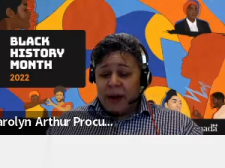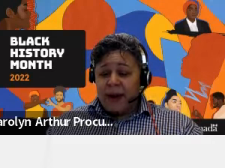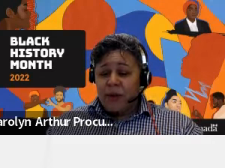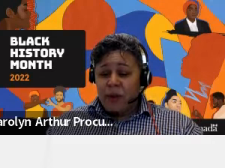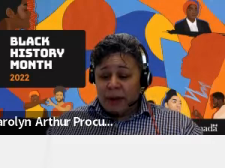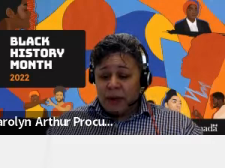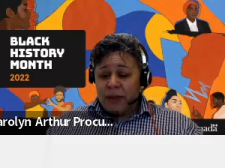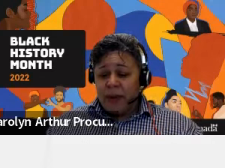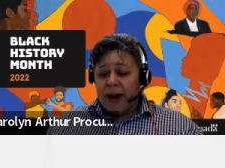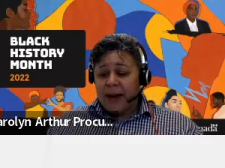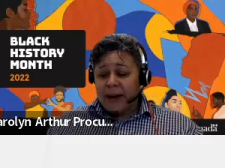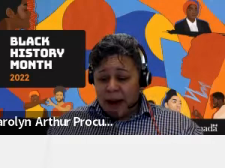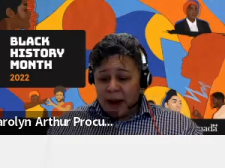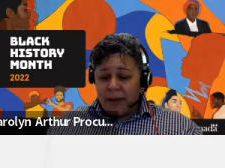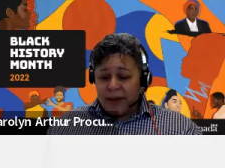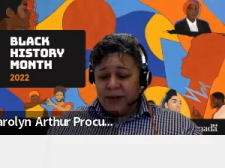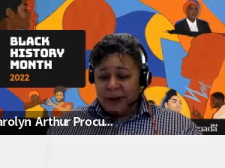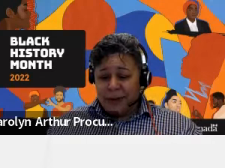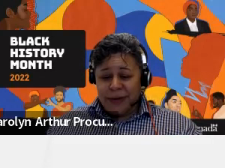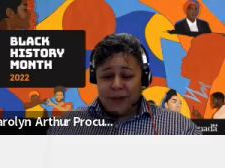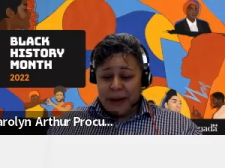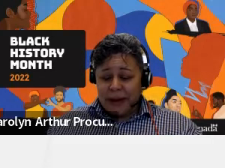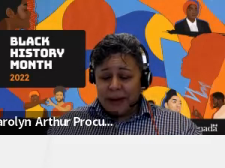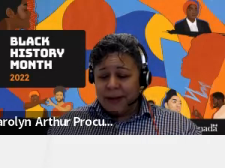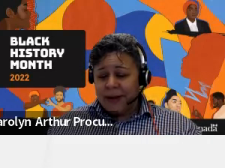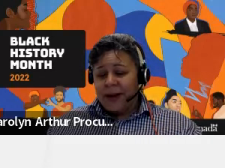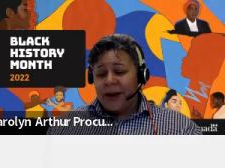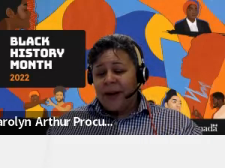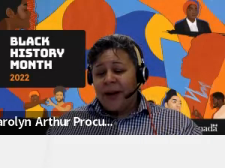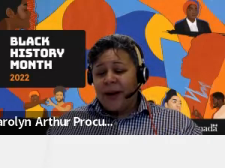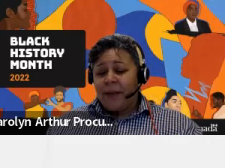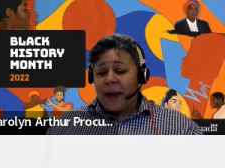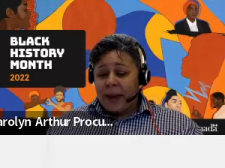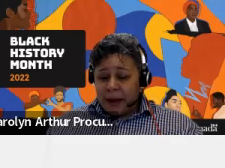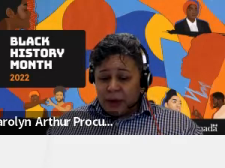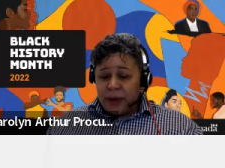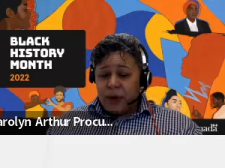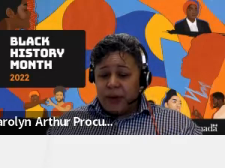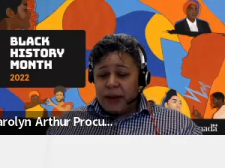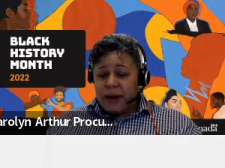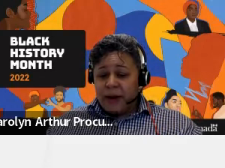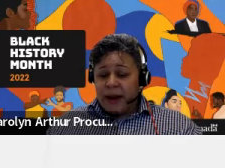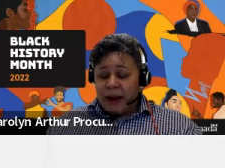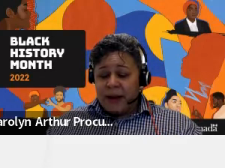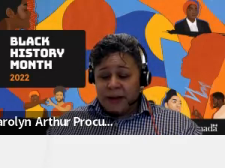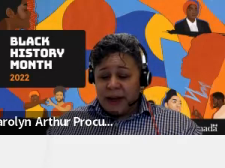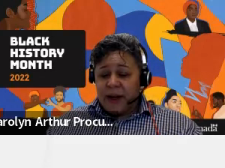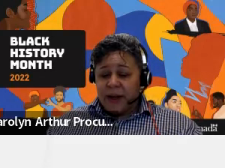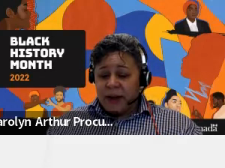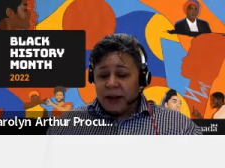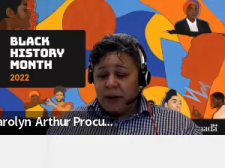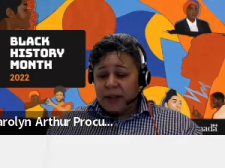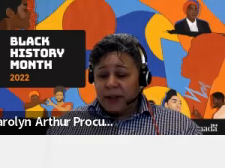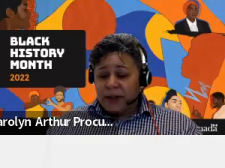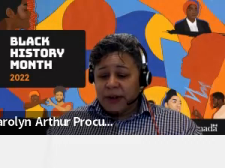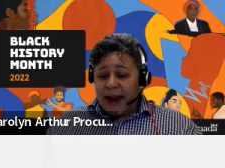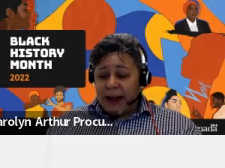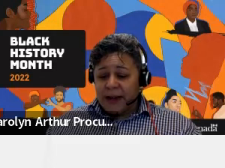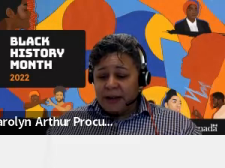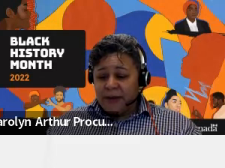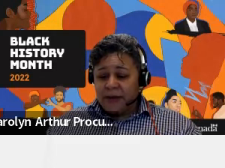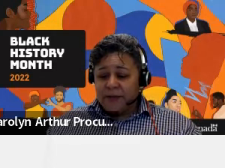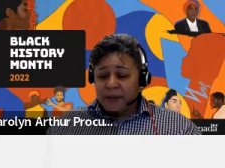are we buying, when do we buy it, how much of it we're spending. And then you can go in there and take a look at what's